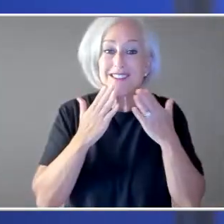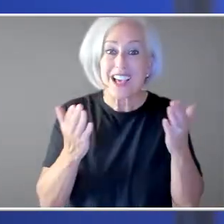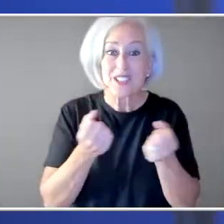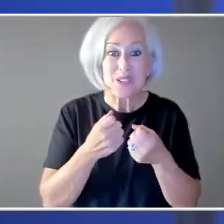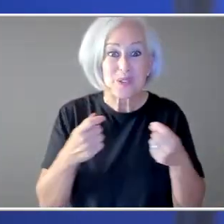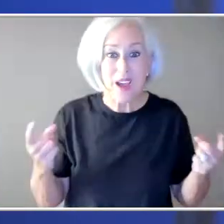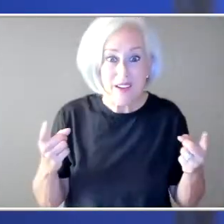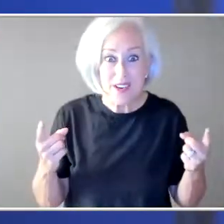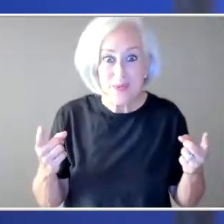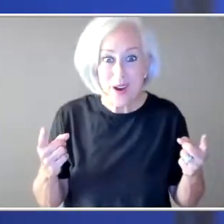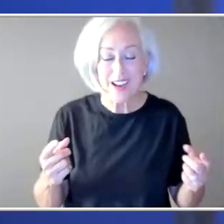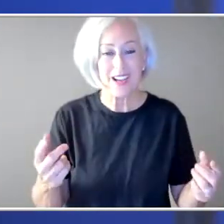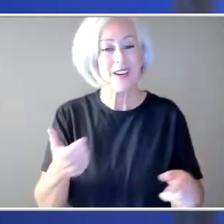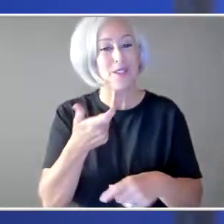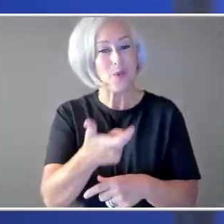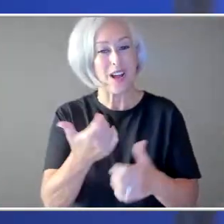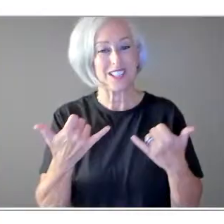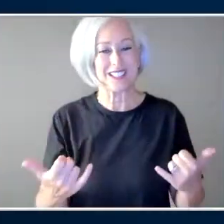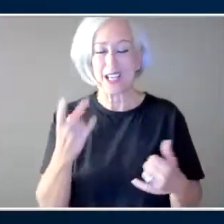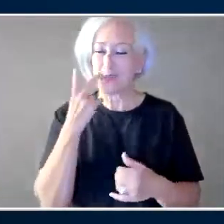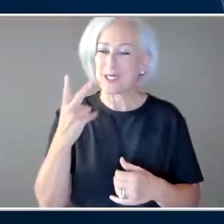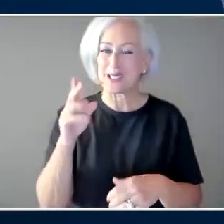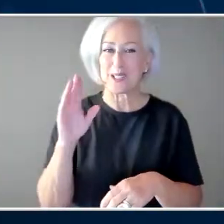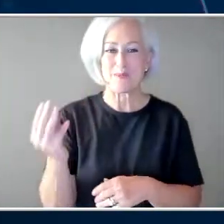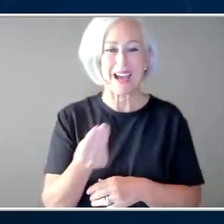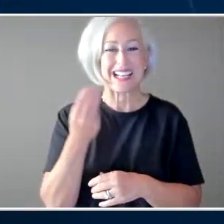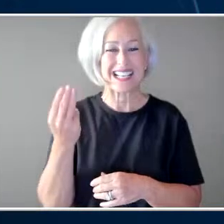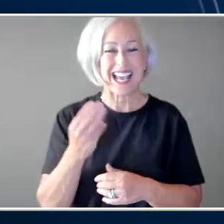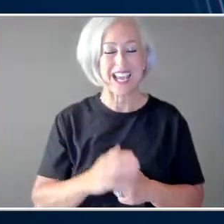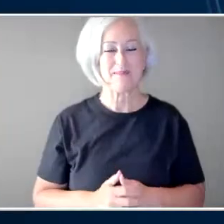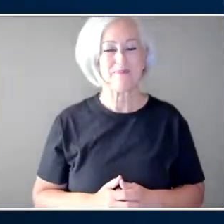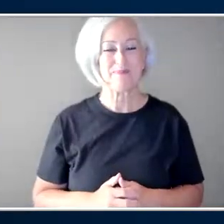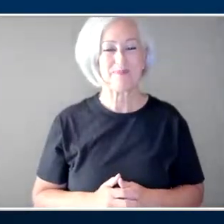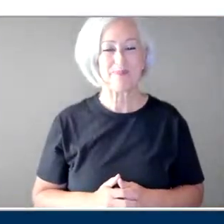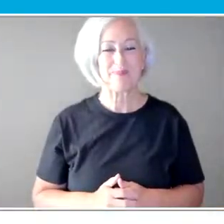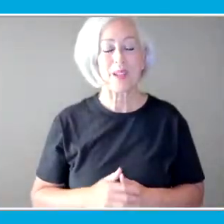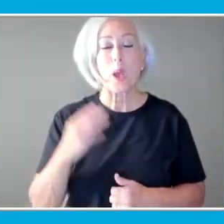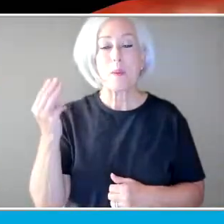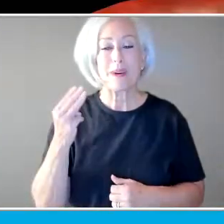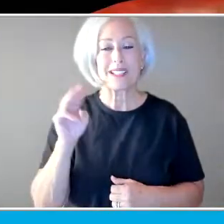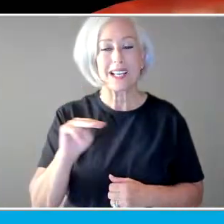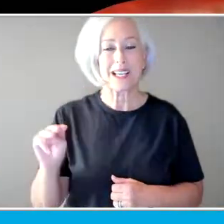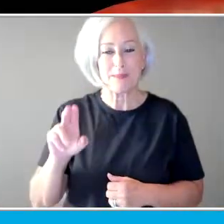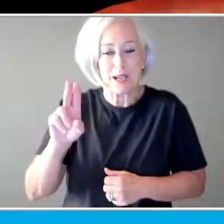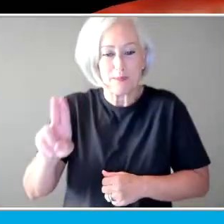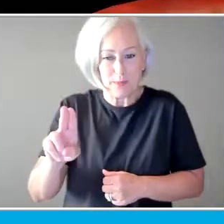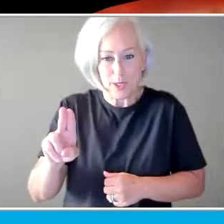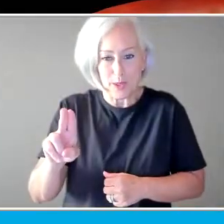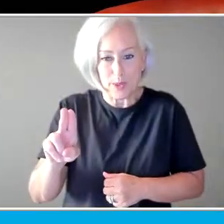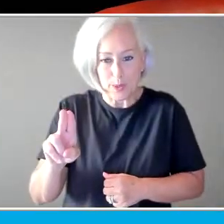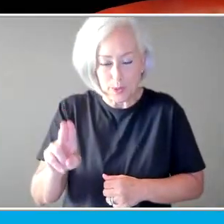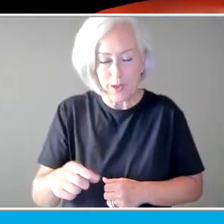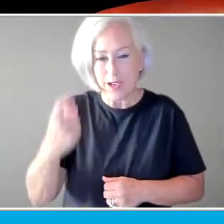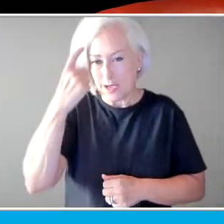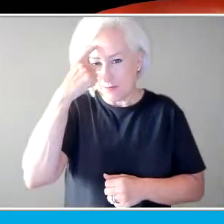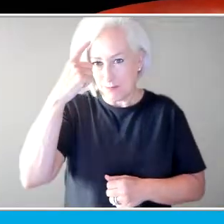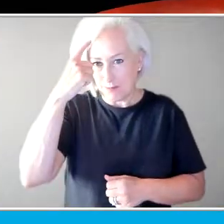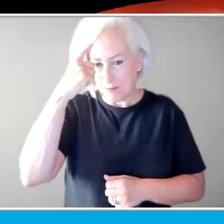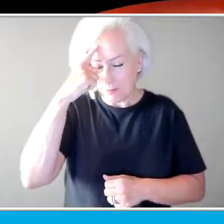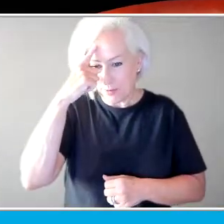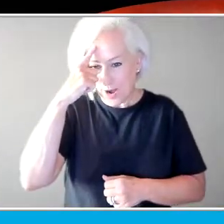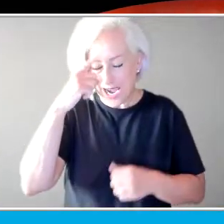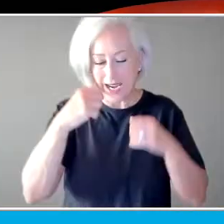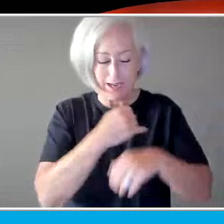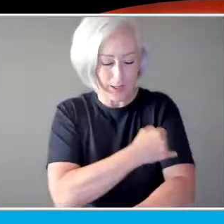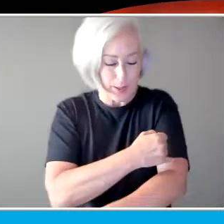viewers for being with us as well. We'll see you back here on Monday. Coming up Monday on the Morning Medical Update, brain aneurysms lurk undetected, threatening